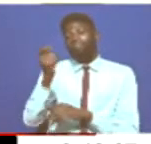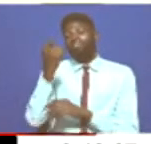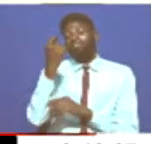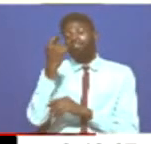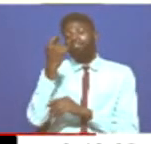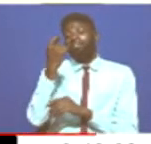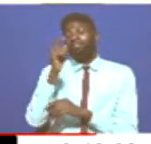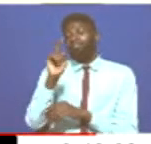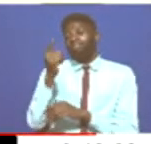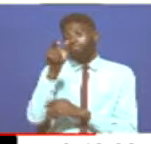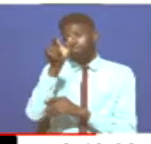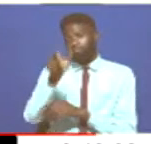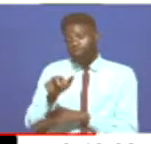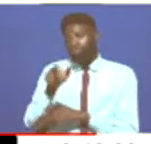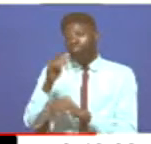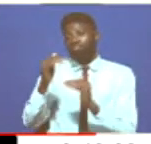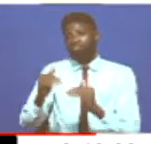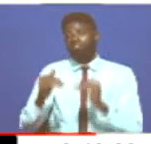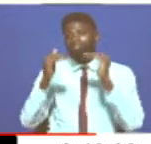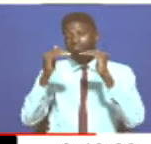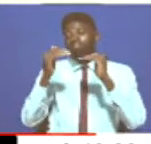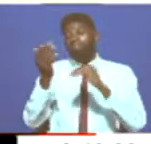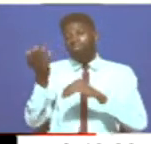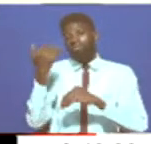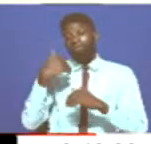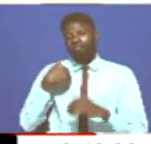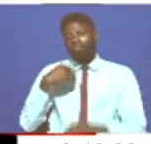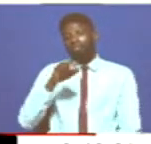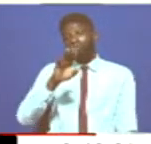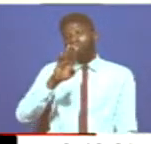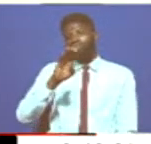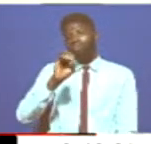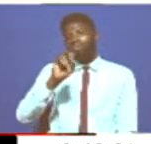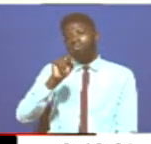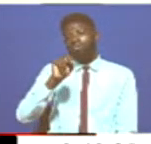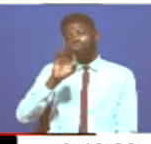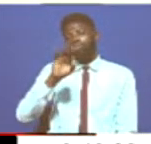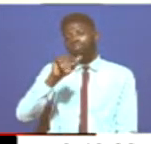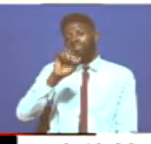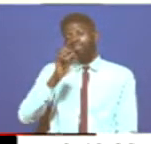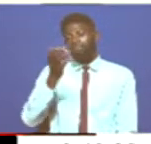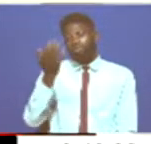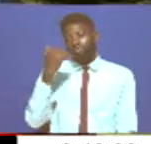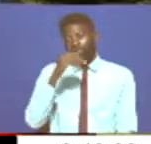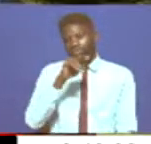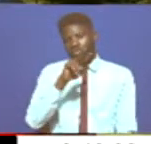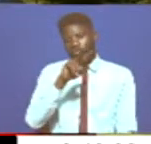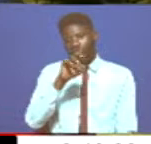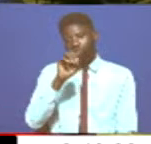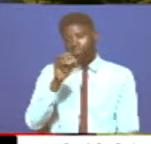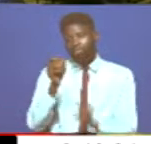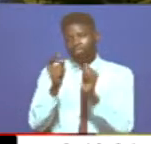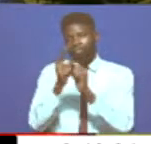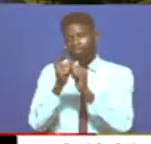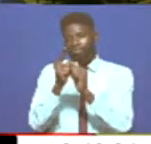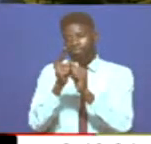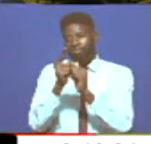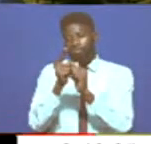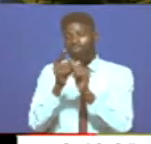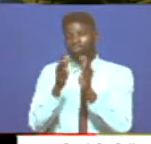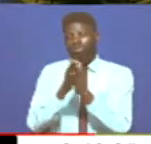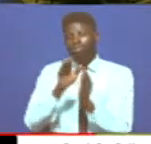the Kenyan Open since Boniface Simwa and Colin Somondi in 2011.